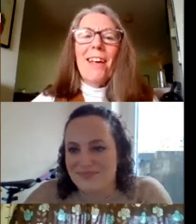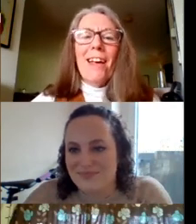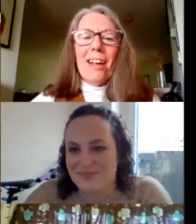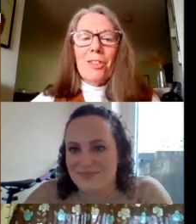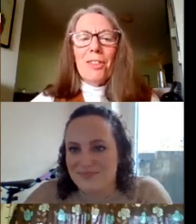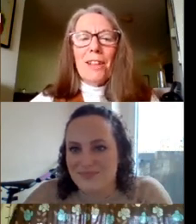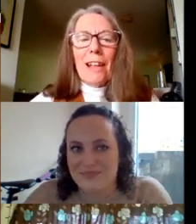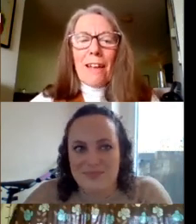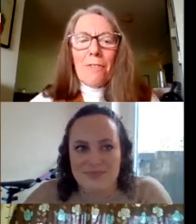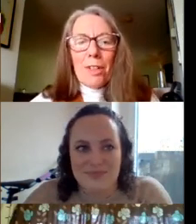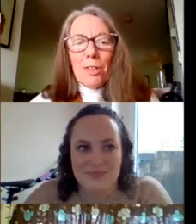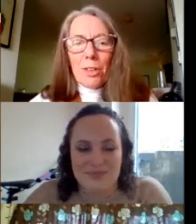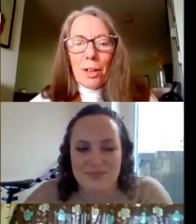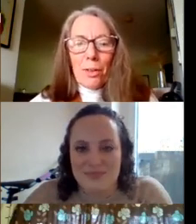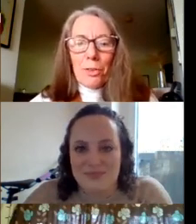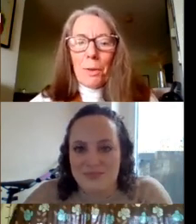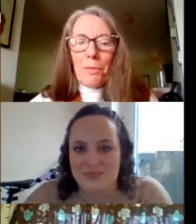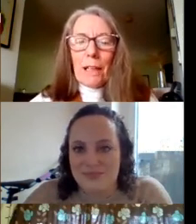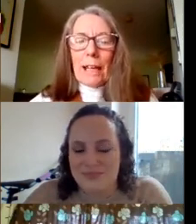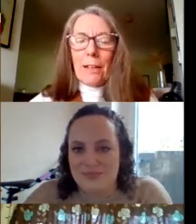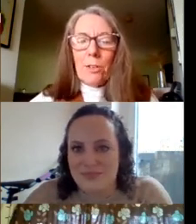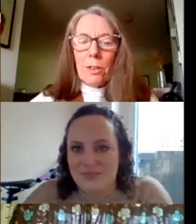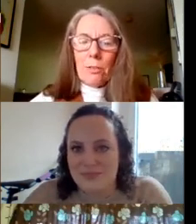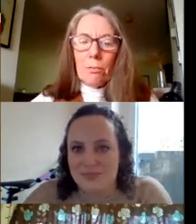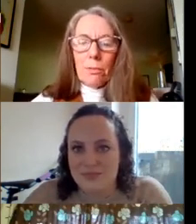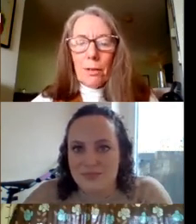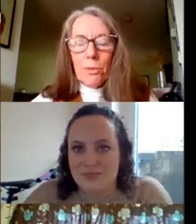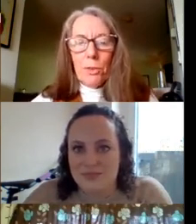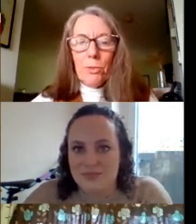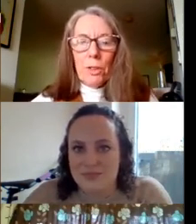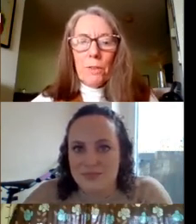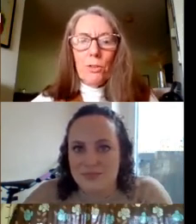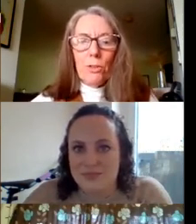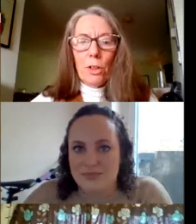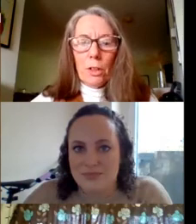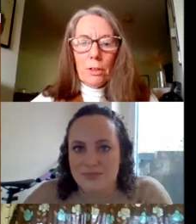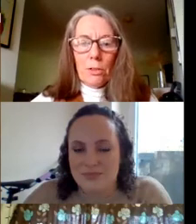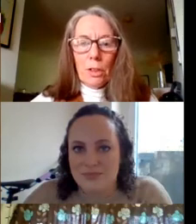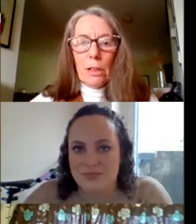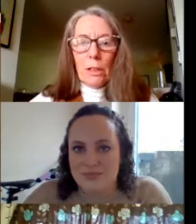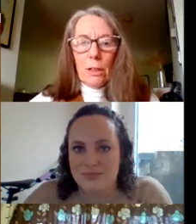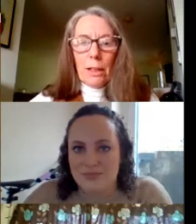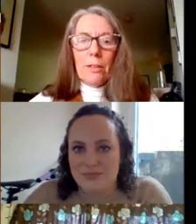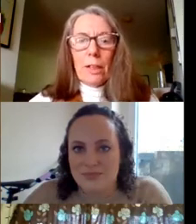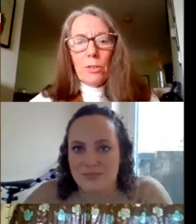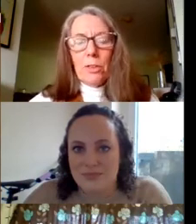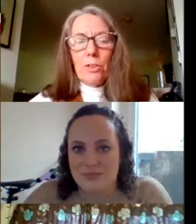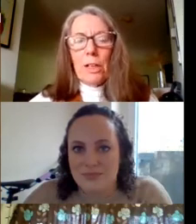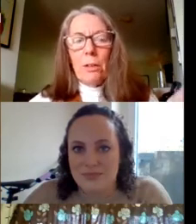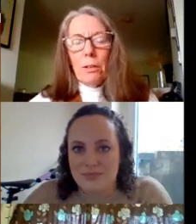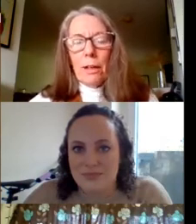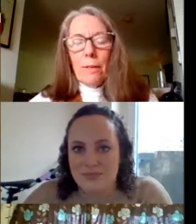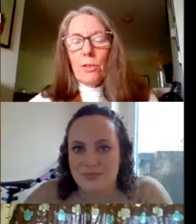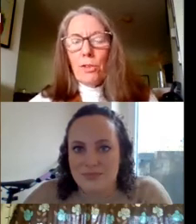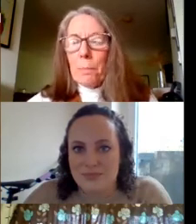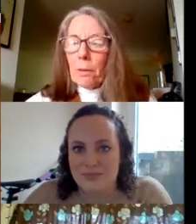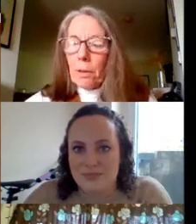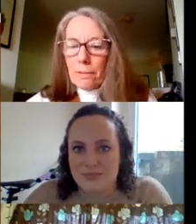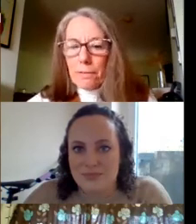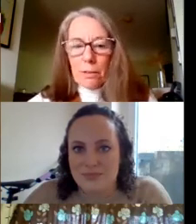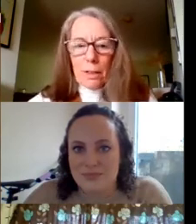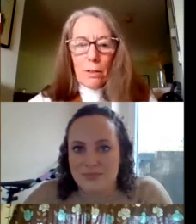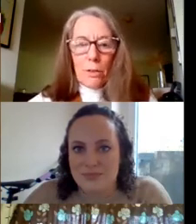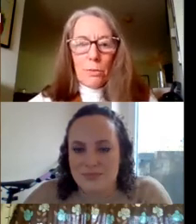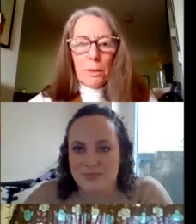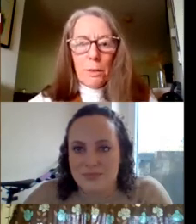thing. And to the left, this is a close-up of a lectern that was used in the church, and is actually still in the chapel